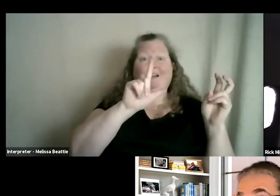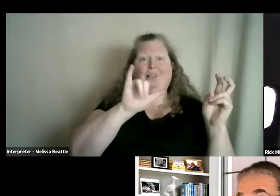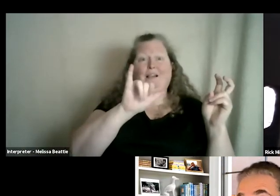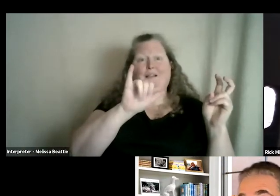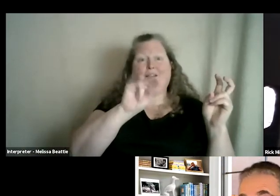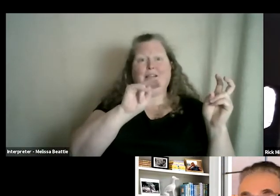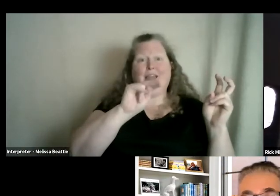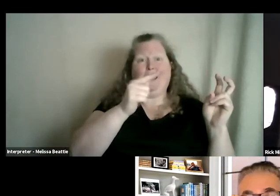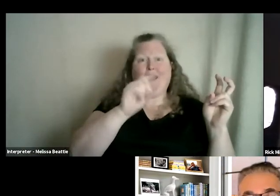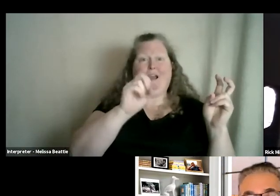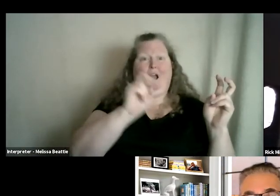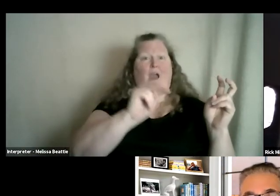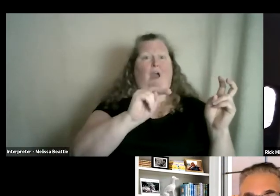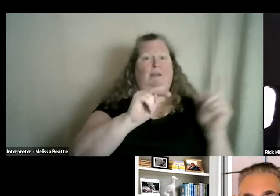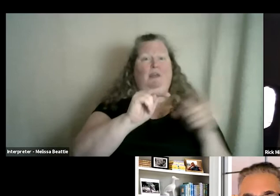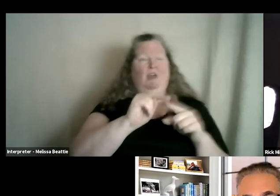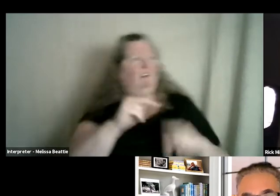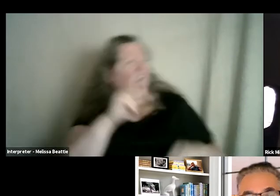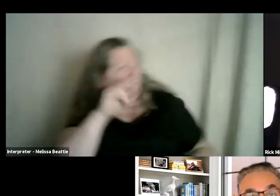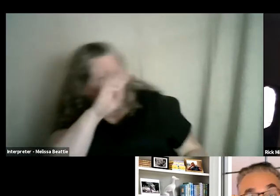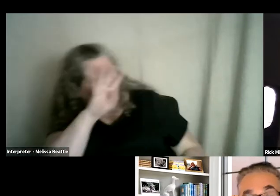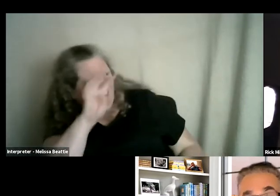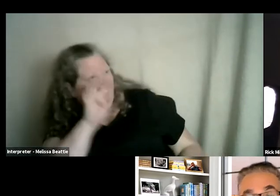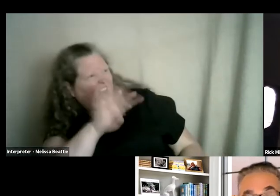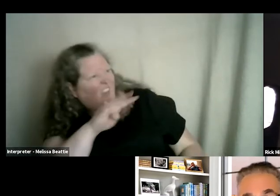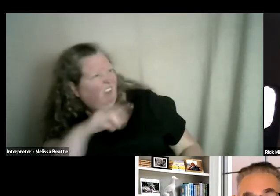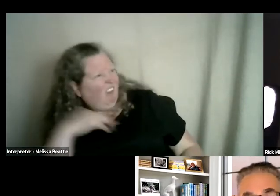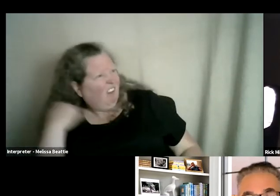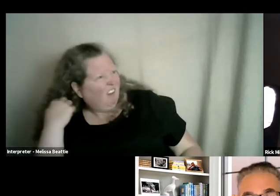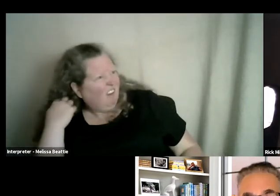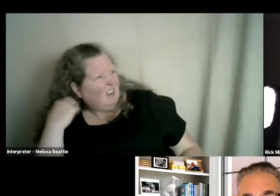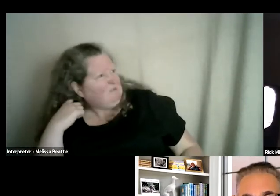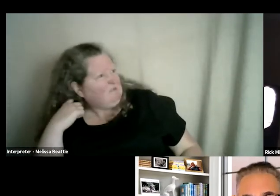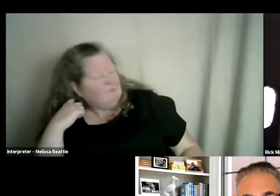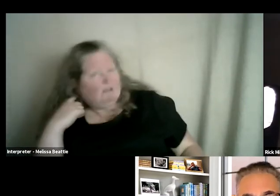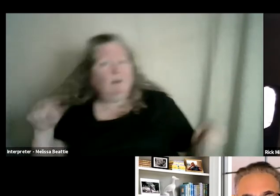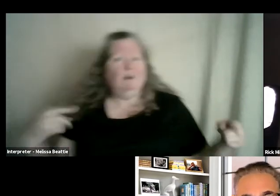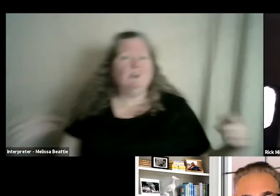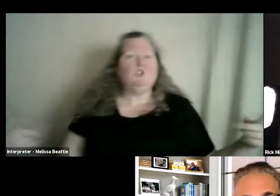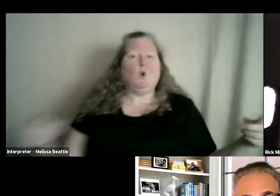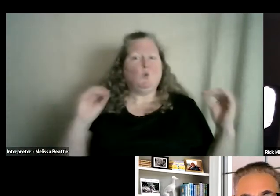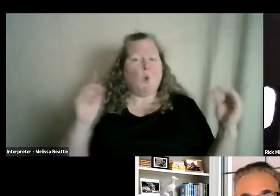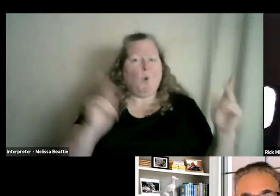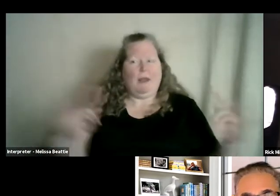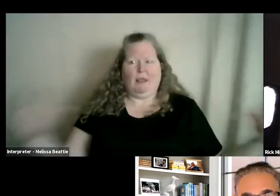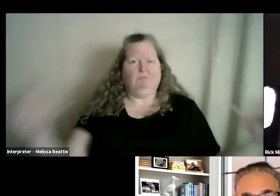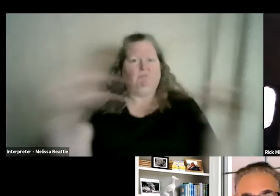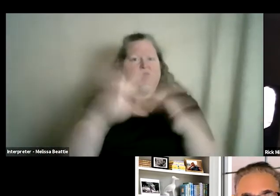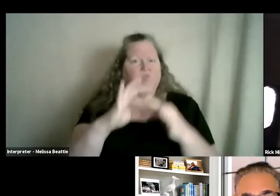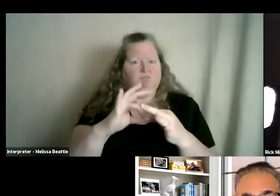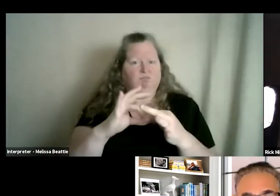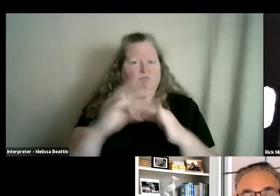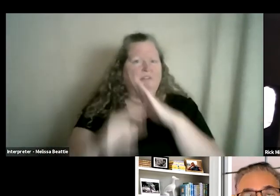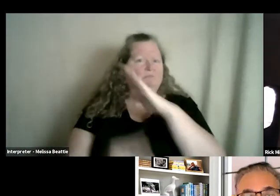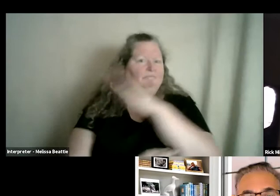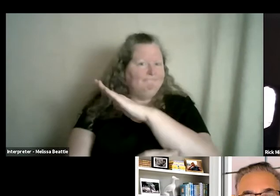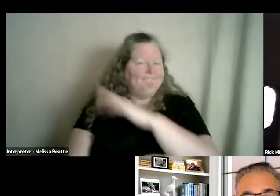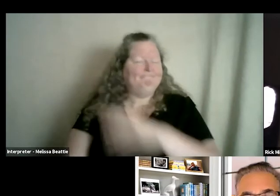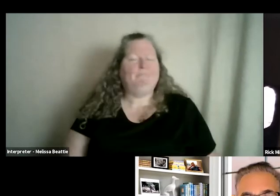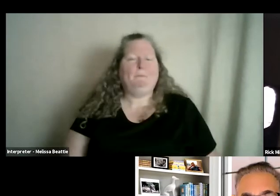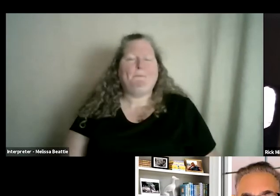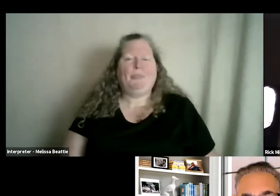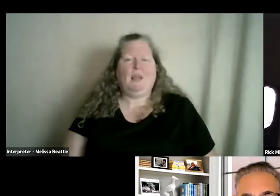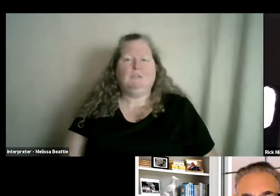us funny, and nobody is bridging that gap. And I think that this is just it is critically